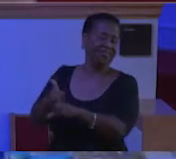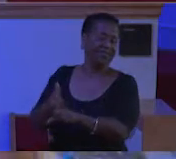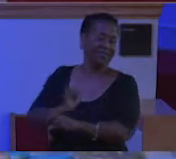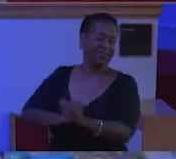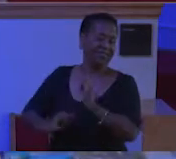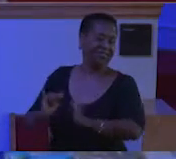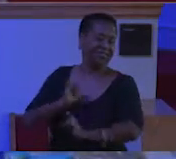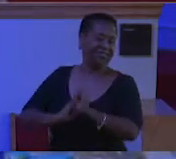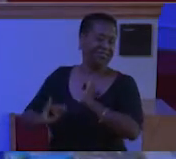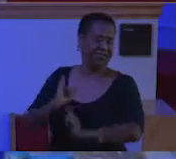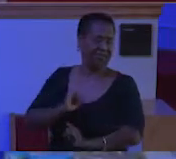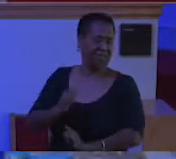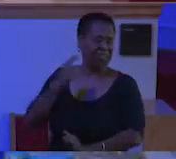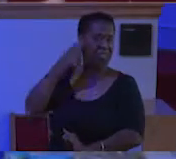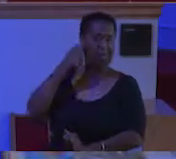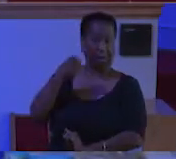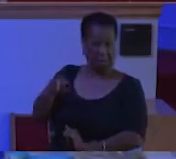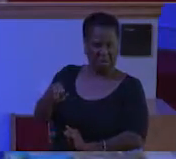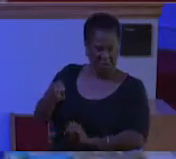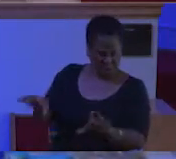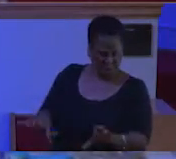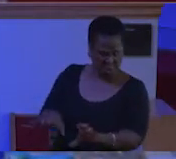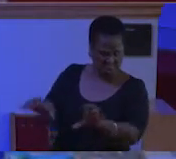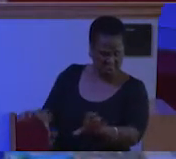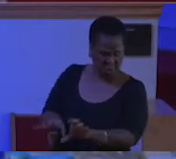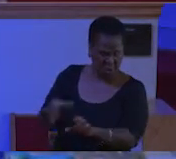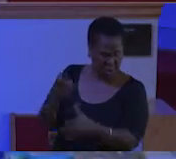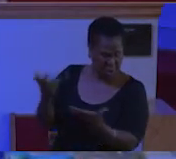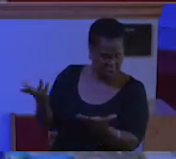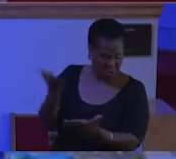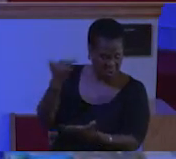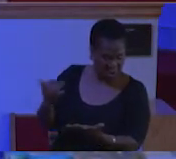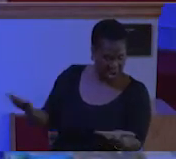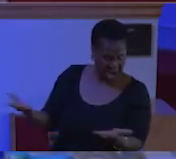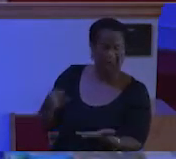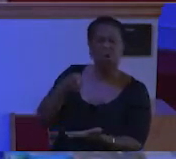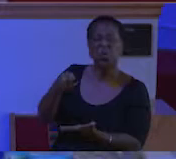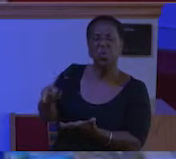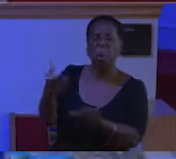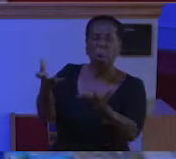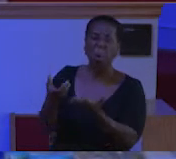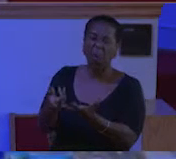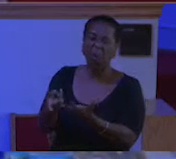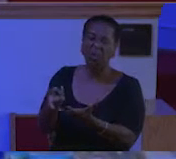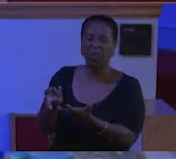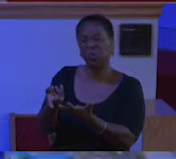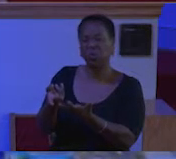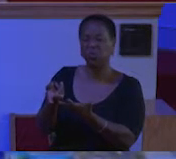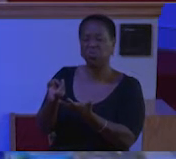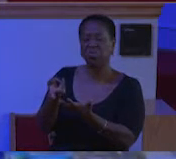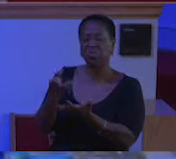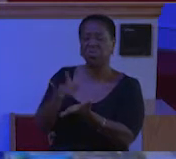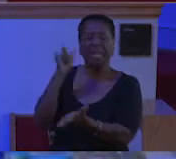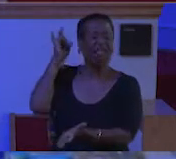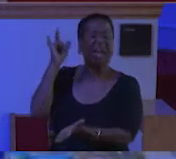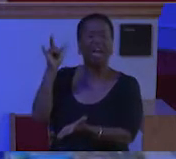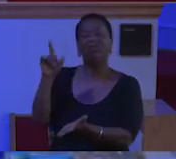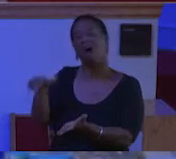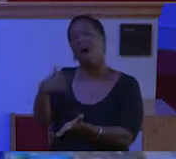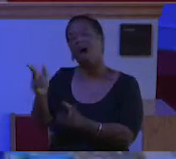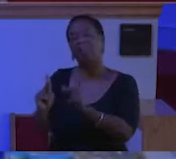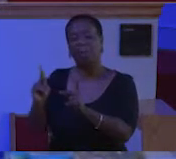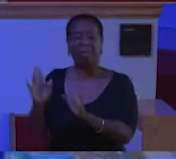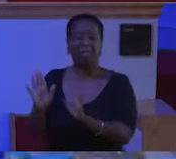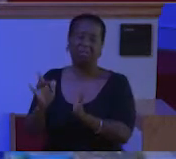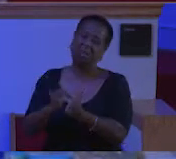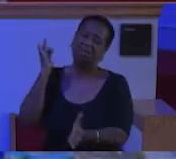only reason some folks do what they do is to get up and get over and to take advantage